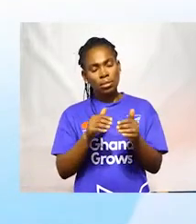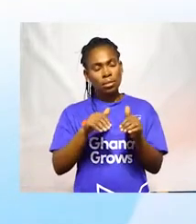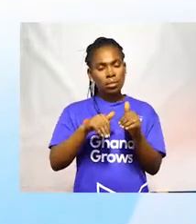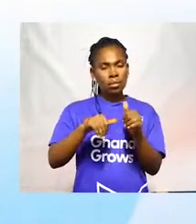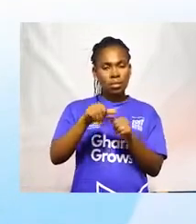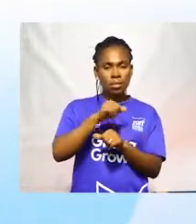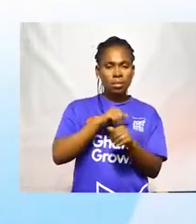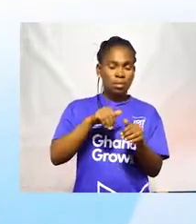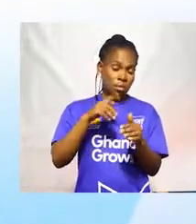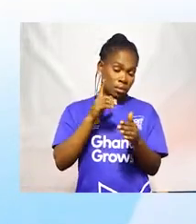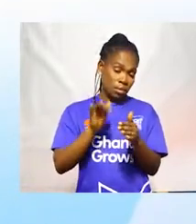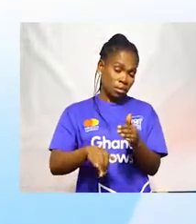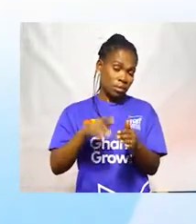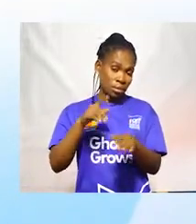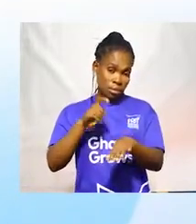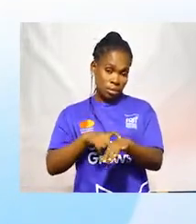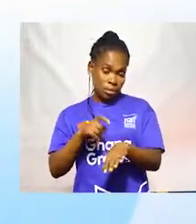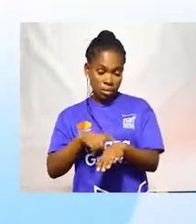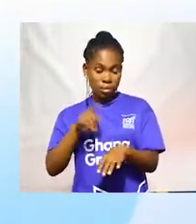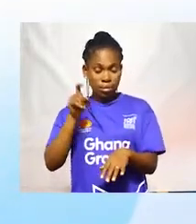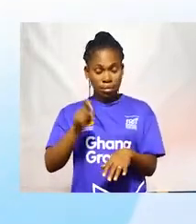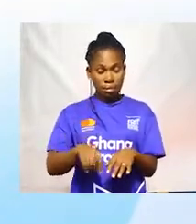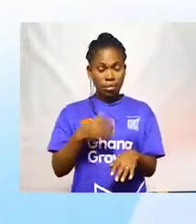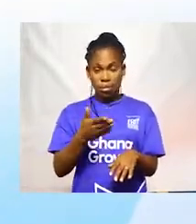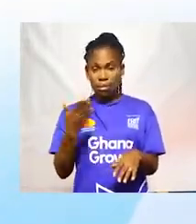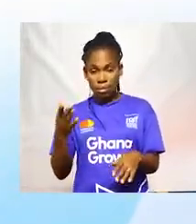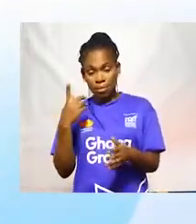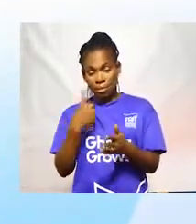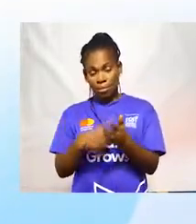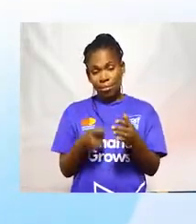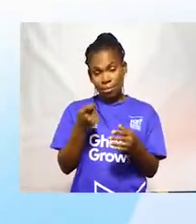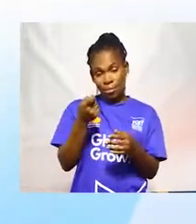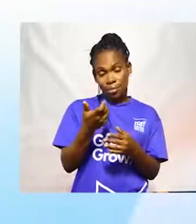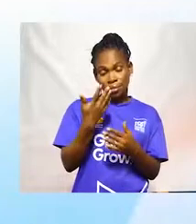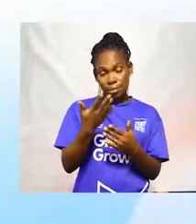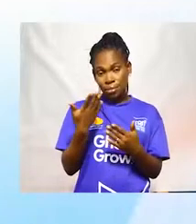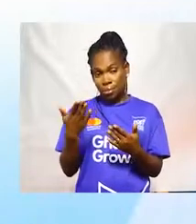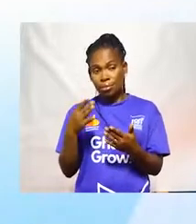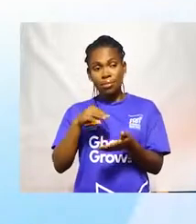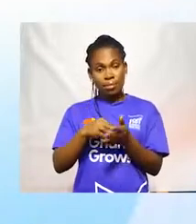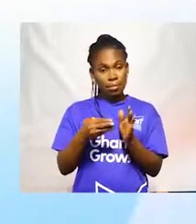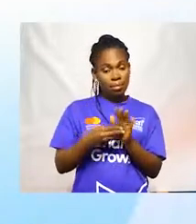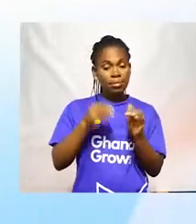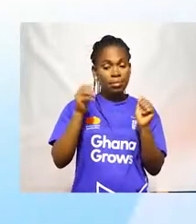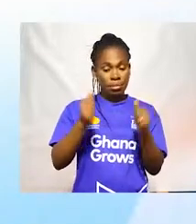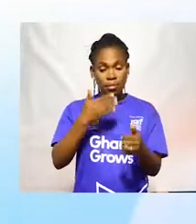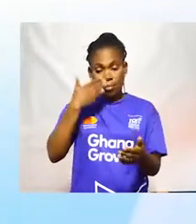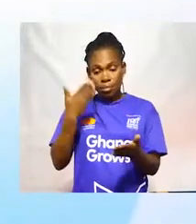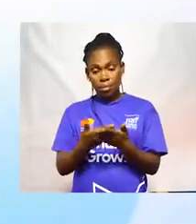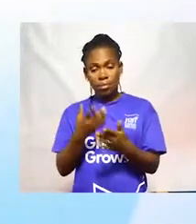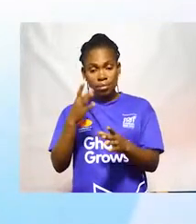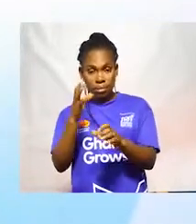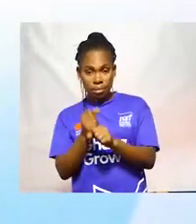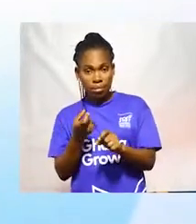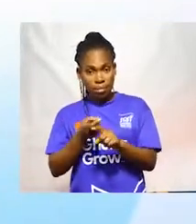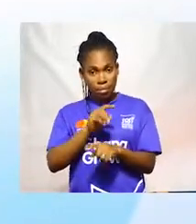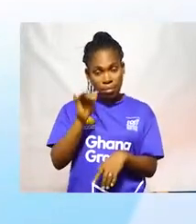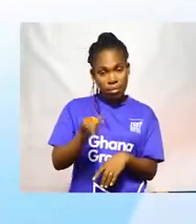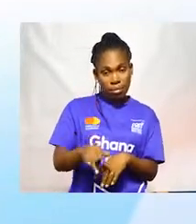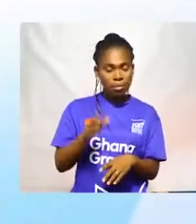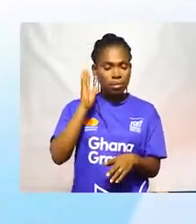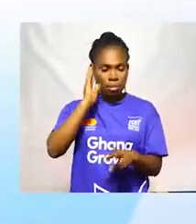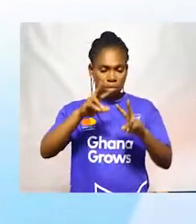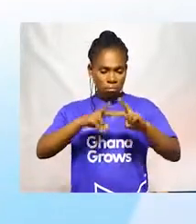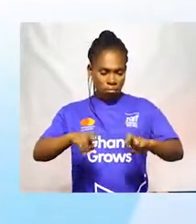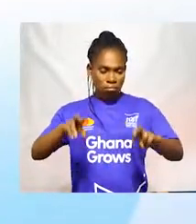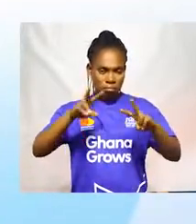thing that we are saying you should look up to is such a small seed in your hands that you are saying, can something good come out of this thing? We'll explore all